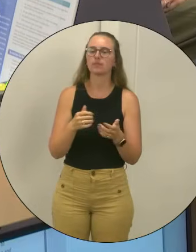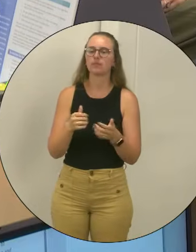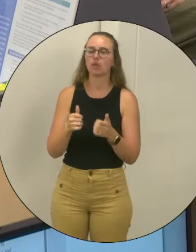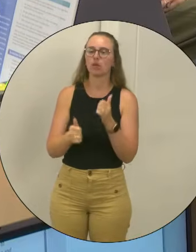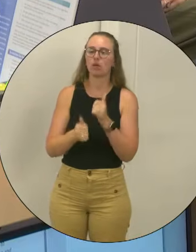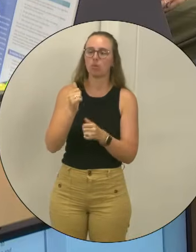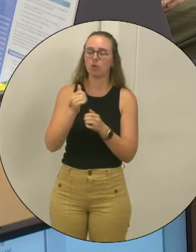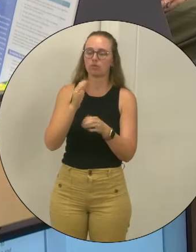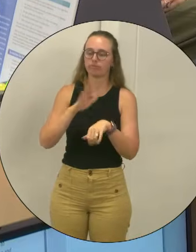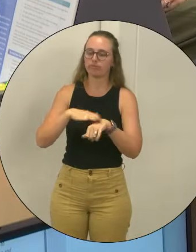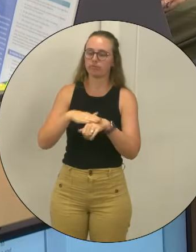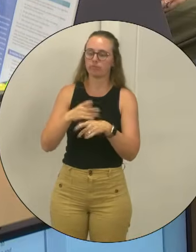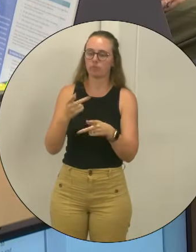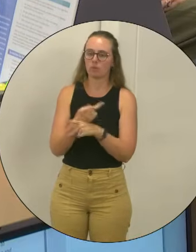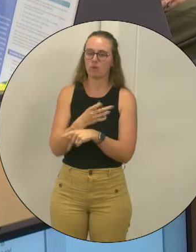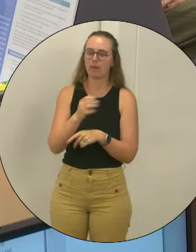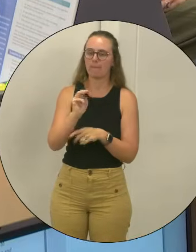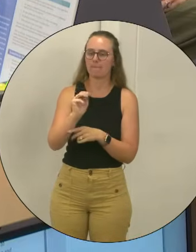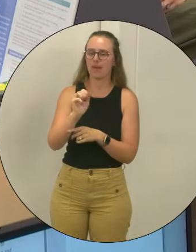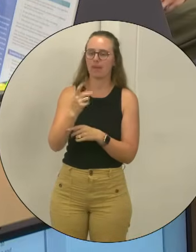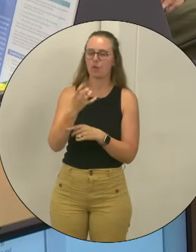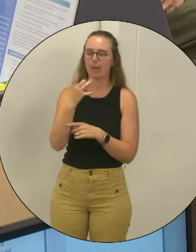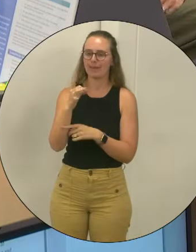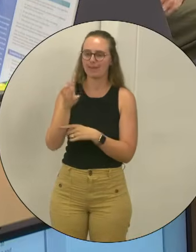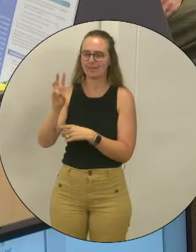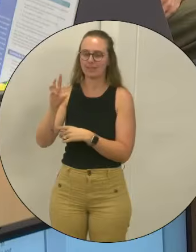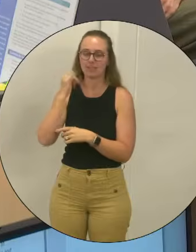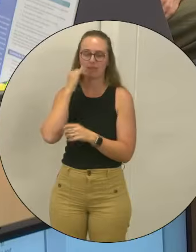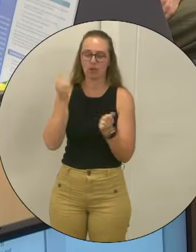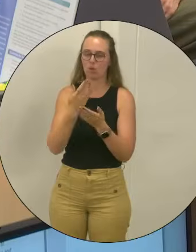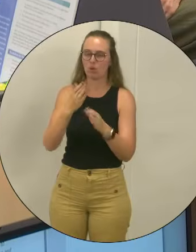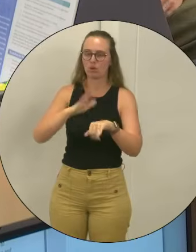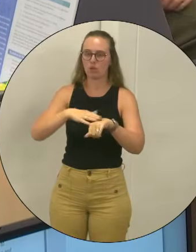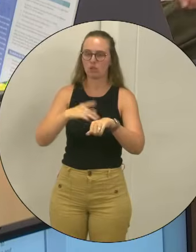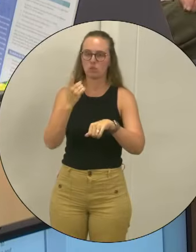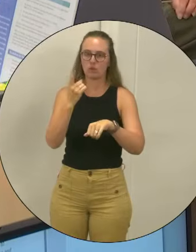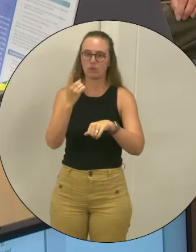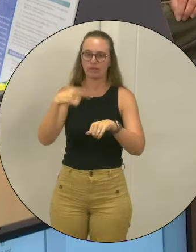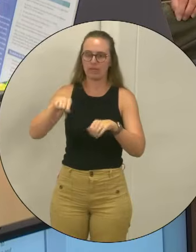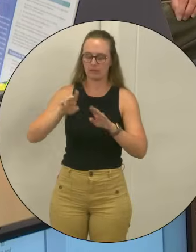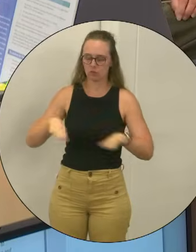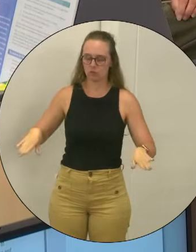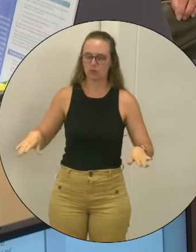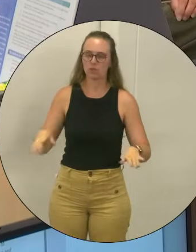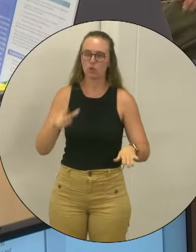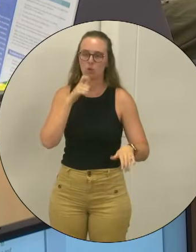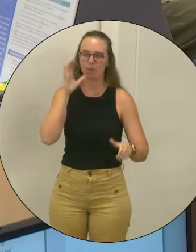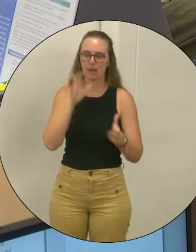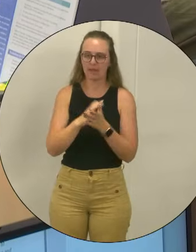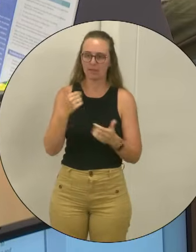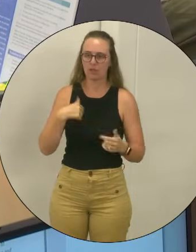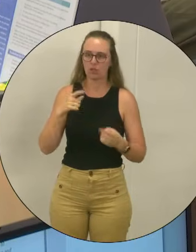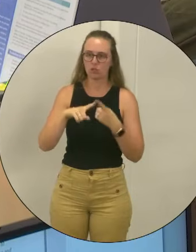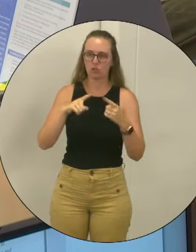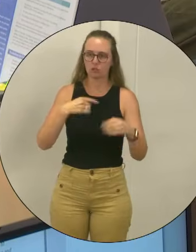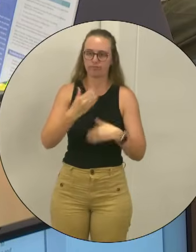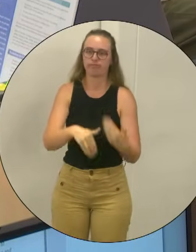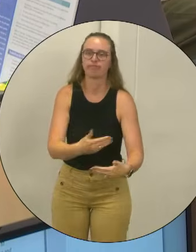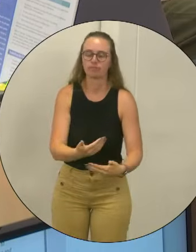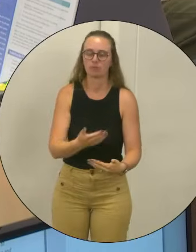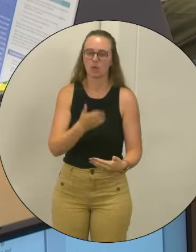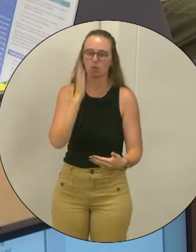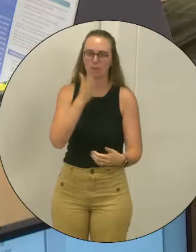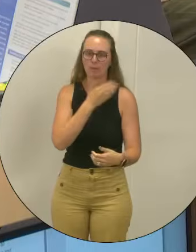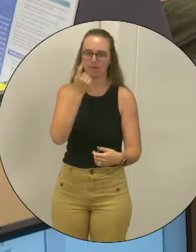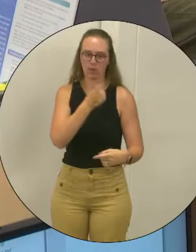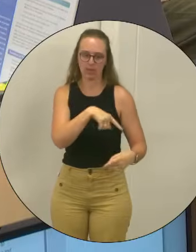all is the warning in Matthew 18:6. If anyone causes one of these little ones, those who believe in me, to stumble, it would be